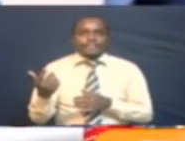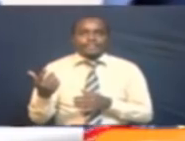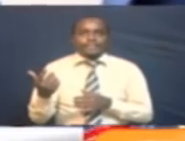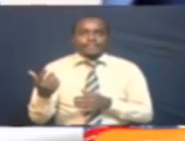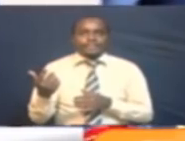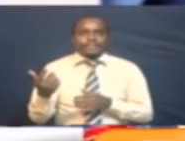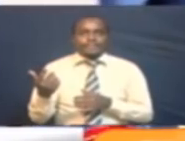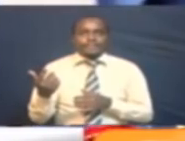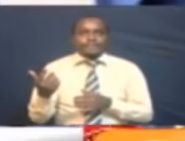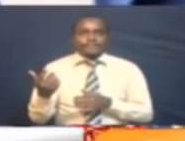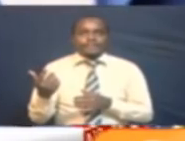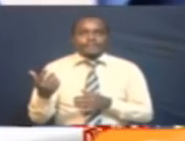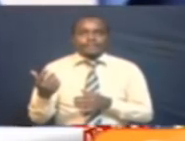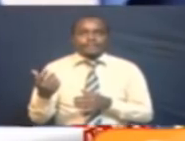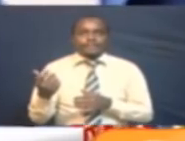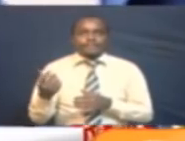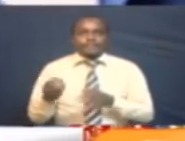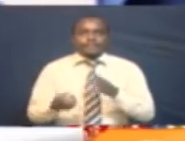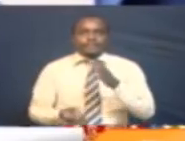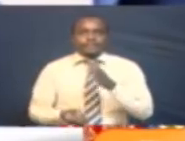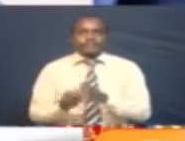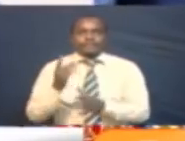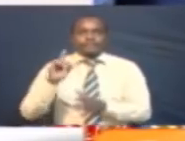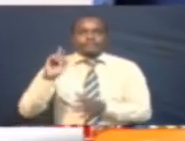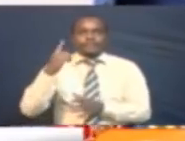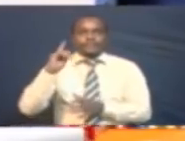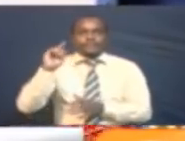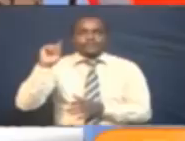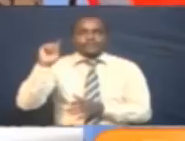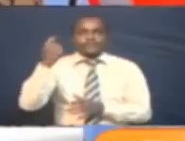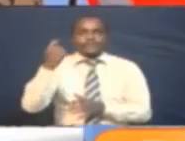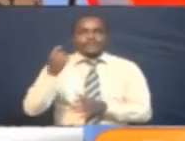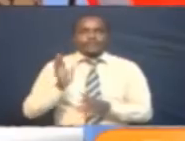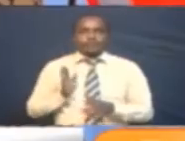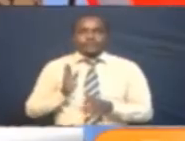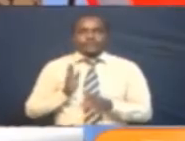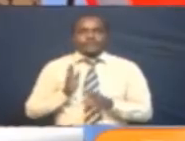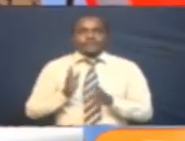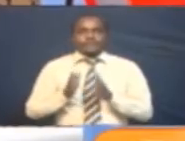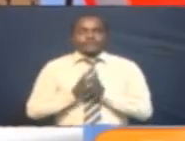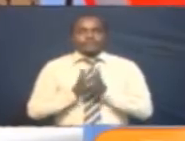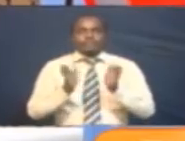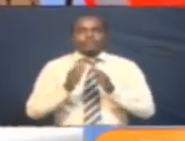launch the first Kenyan woman as a major general in the Republic of Kenya.